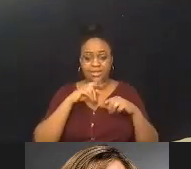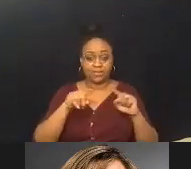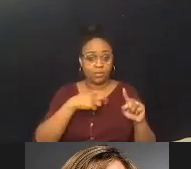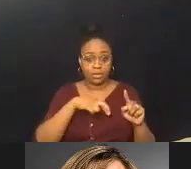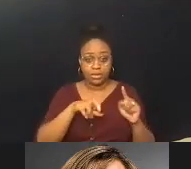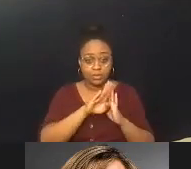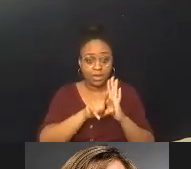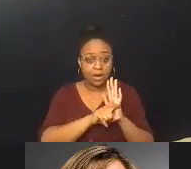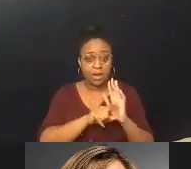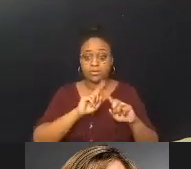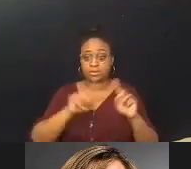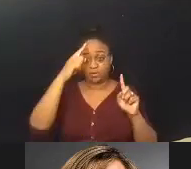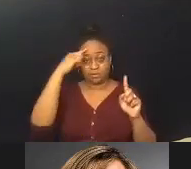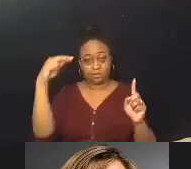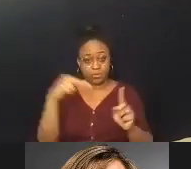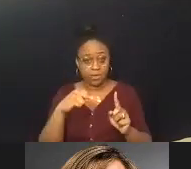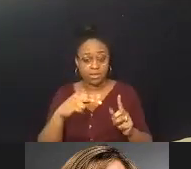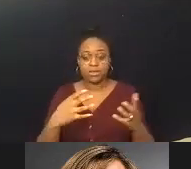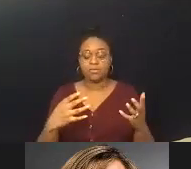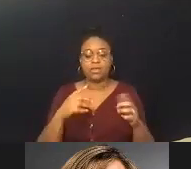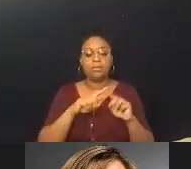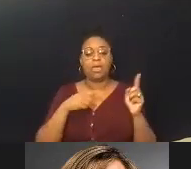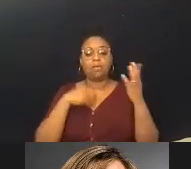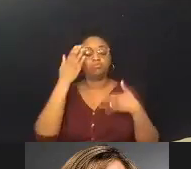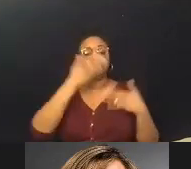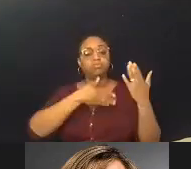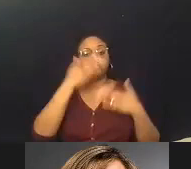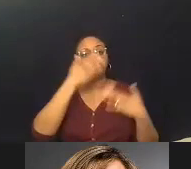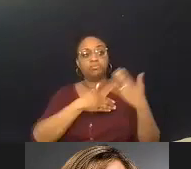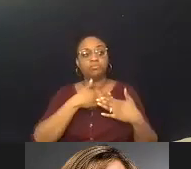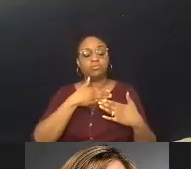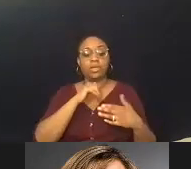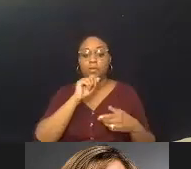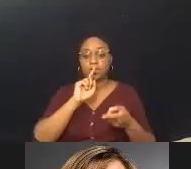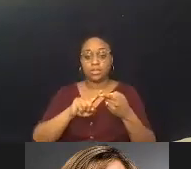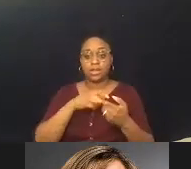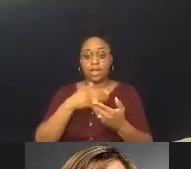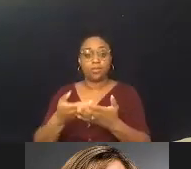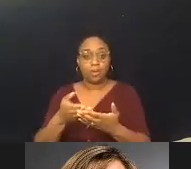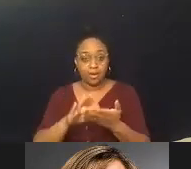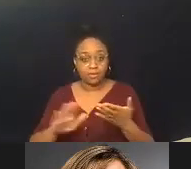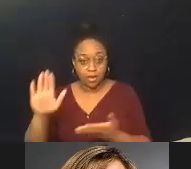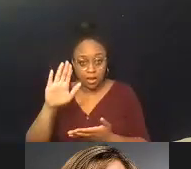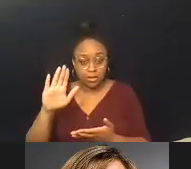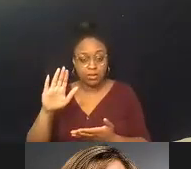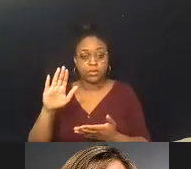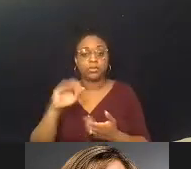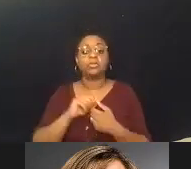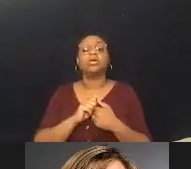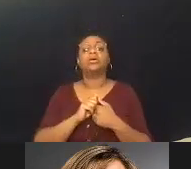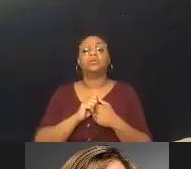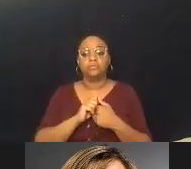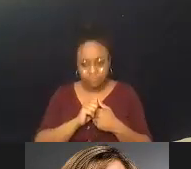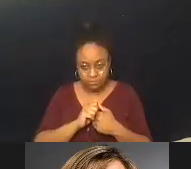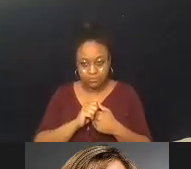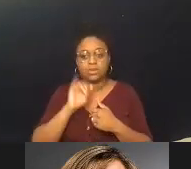thinking, but I was blind to that. It was coming here to college and experiencing more outside of where I was used